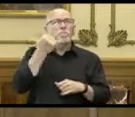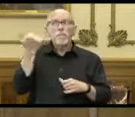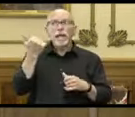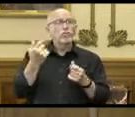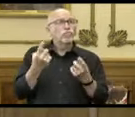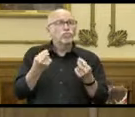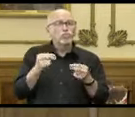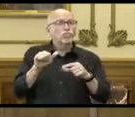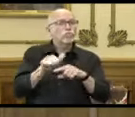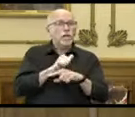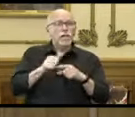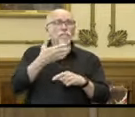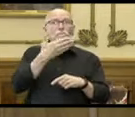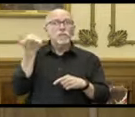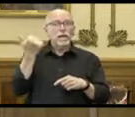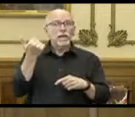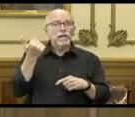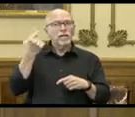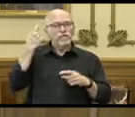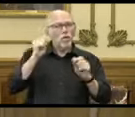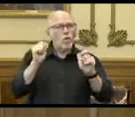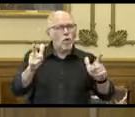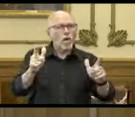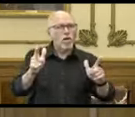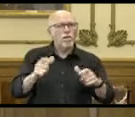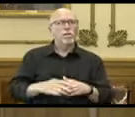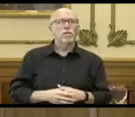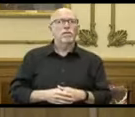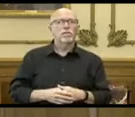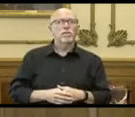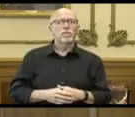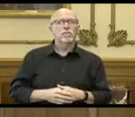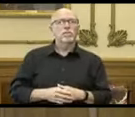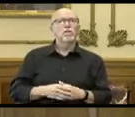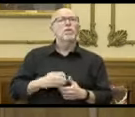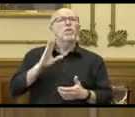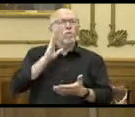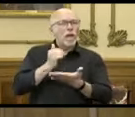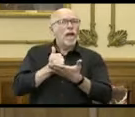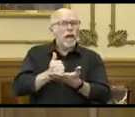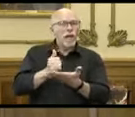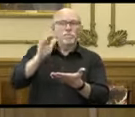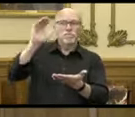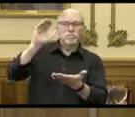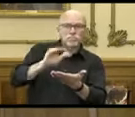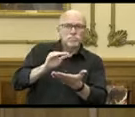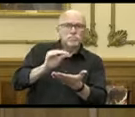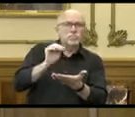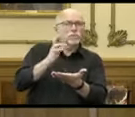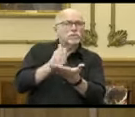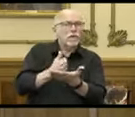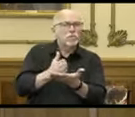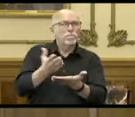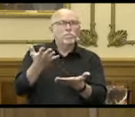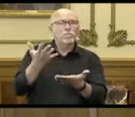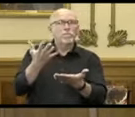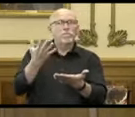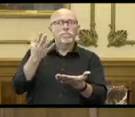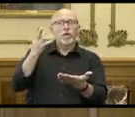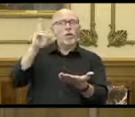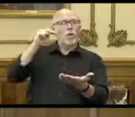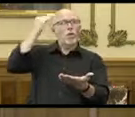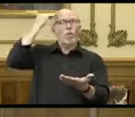practices are best for all. By slowing or stopping, many times, the